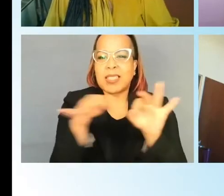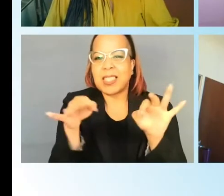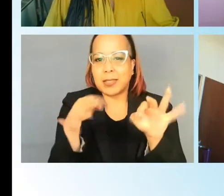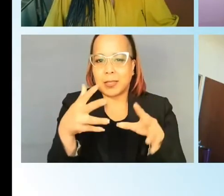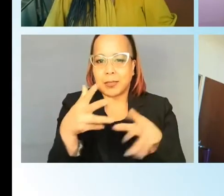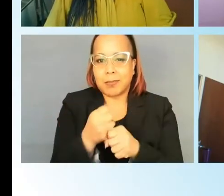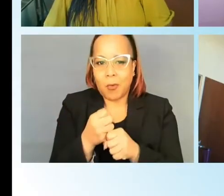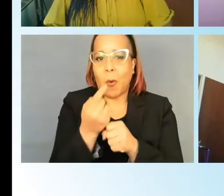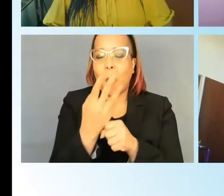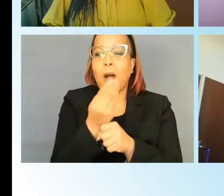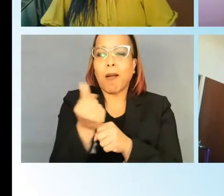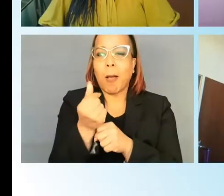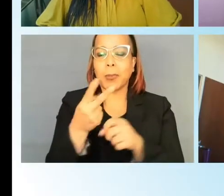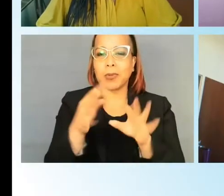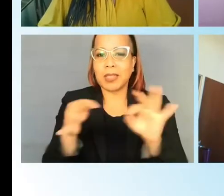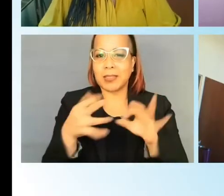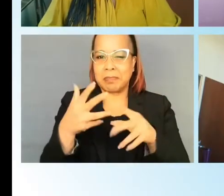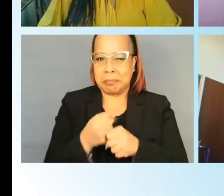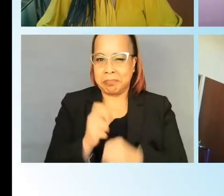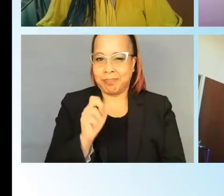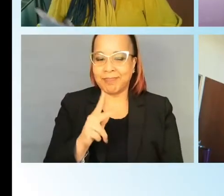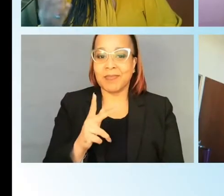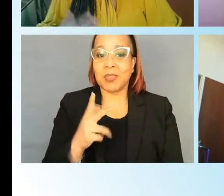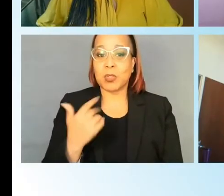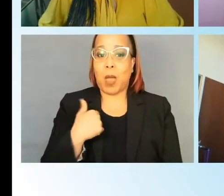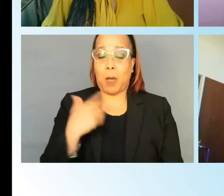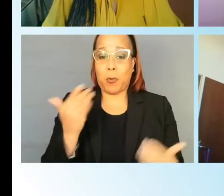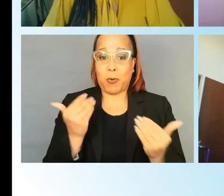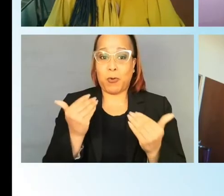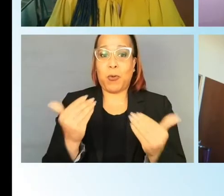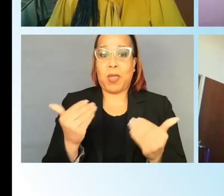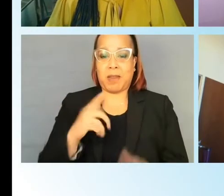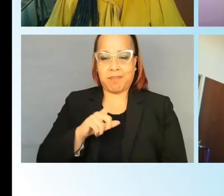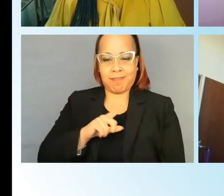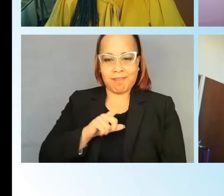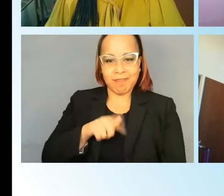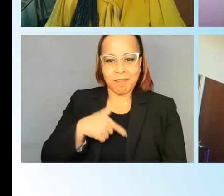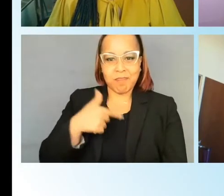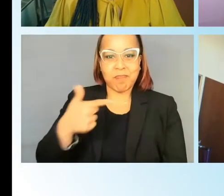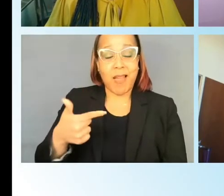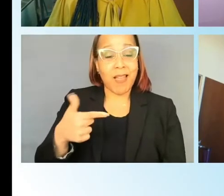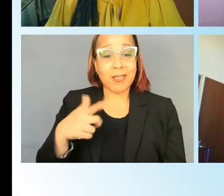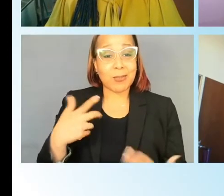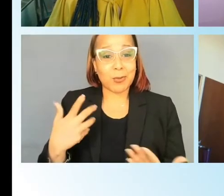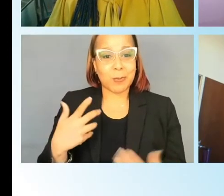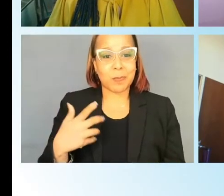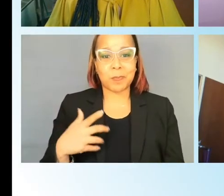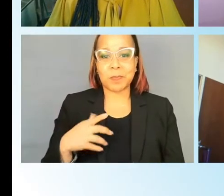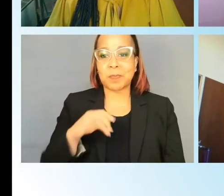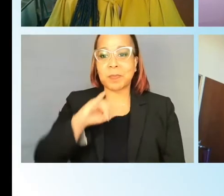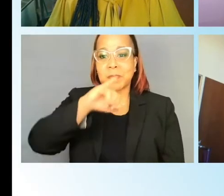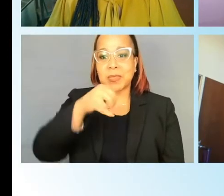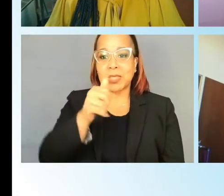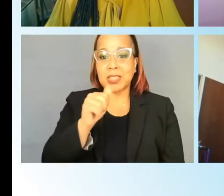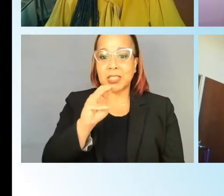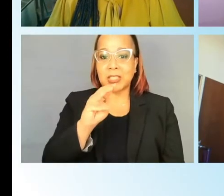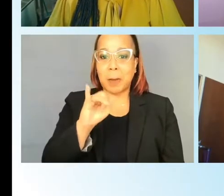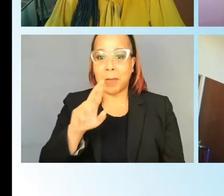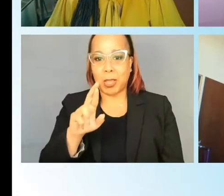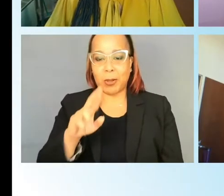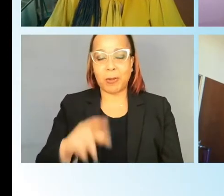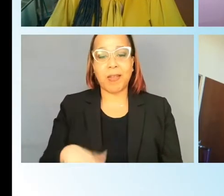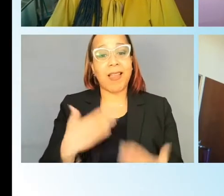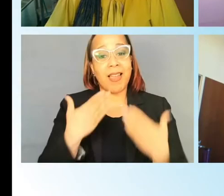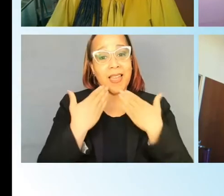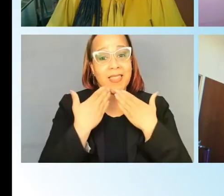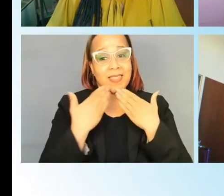couple sentence version. So I'm going to go ahead and pass the mic to Jamira. Thanks, Candace.